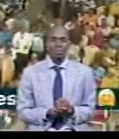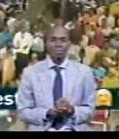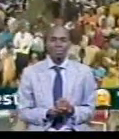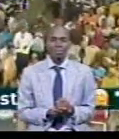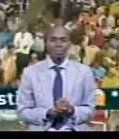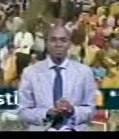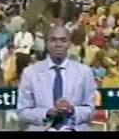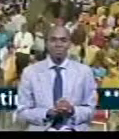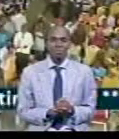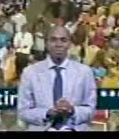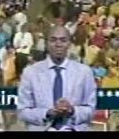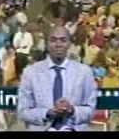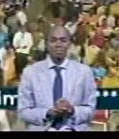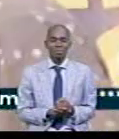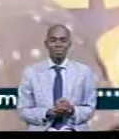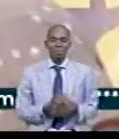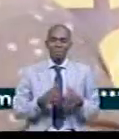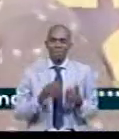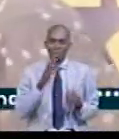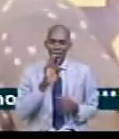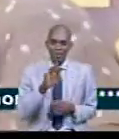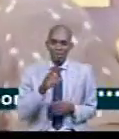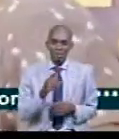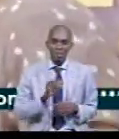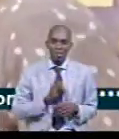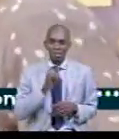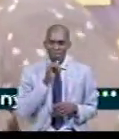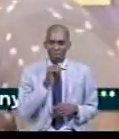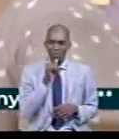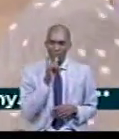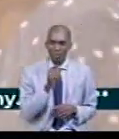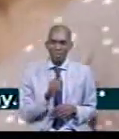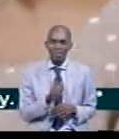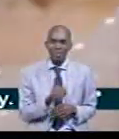How are you? I'm fine. What is your name?